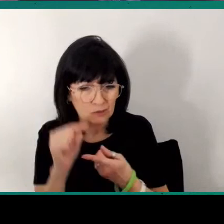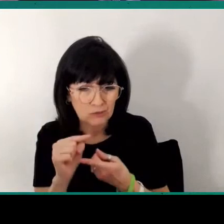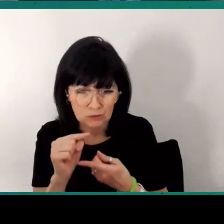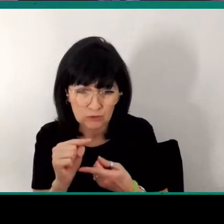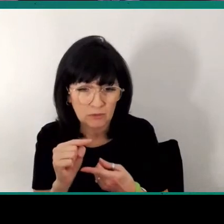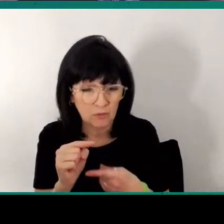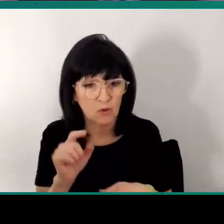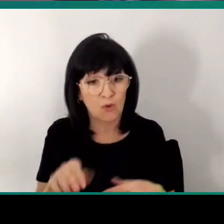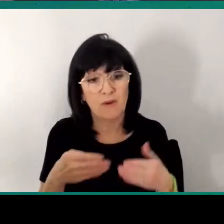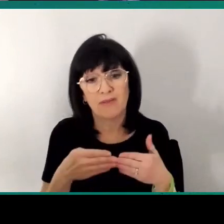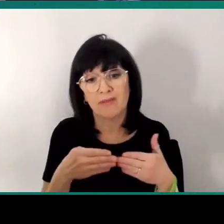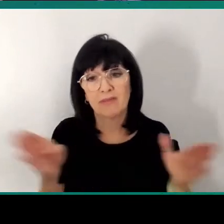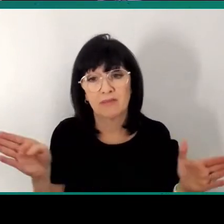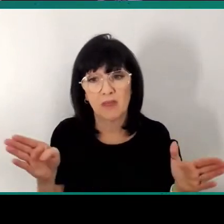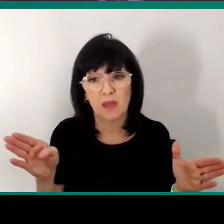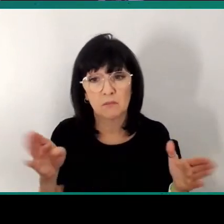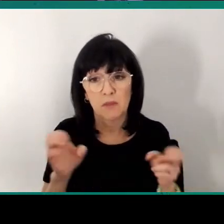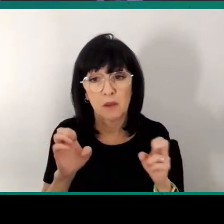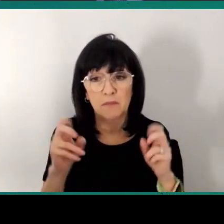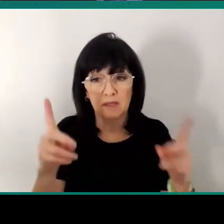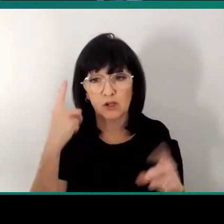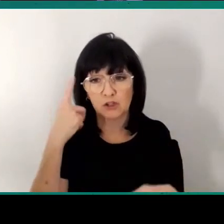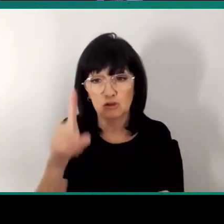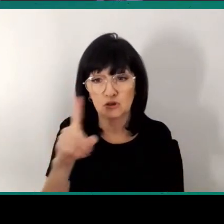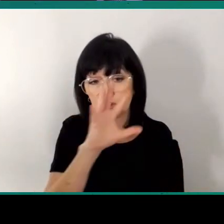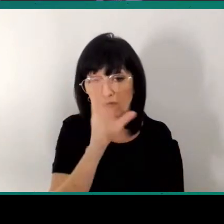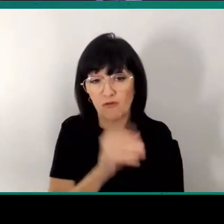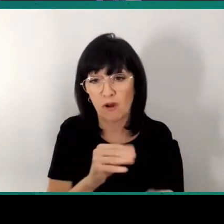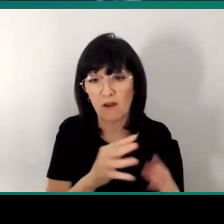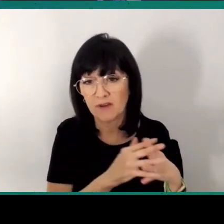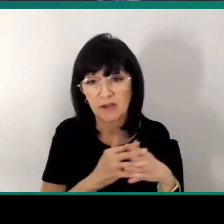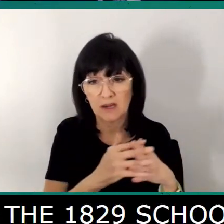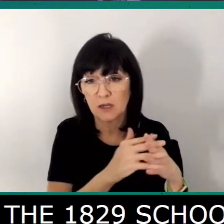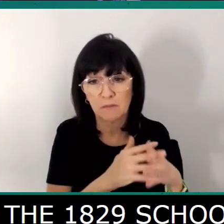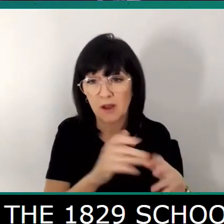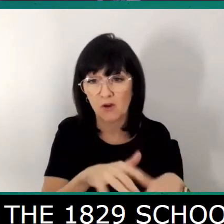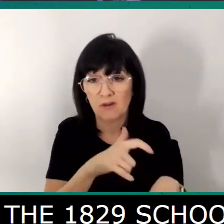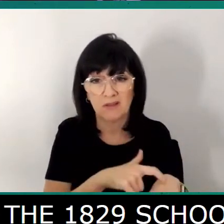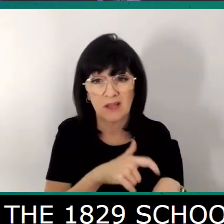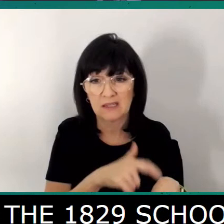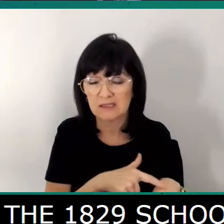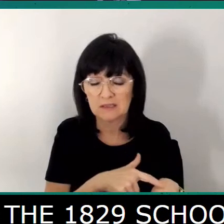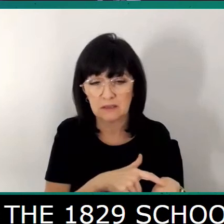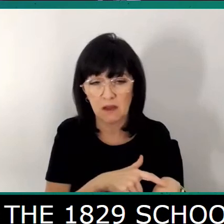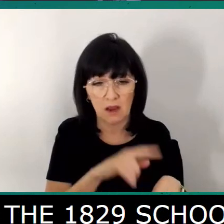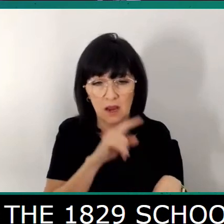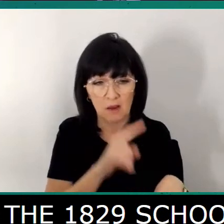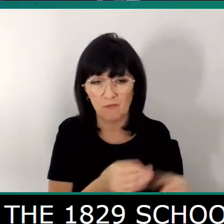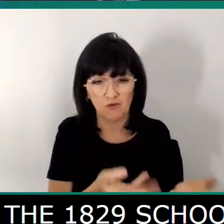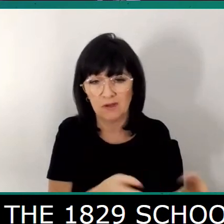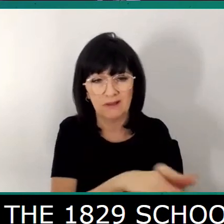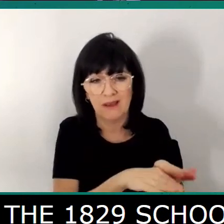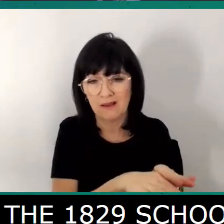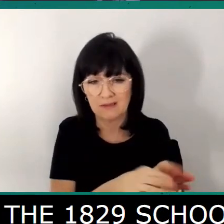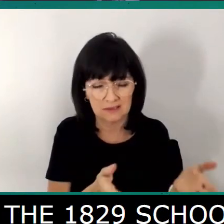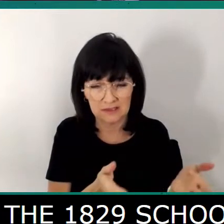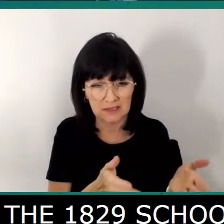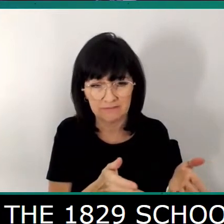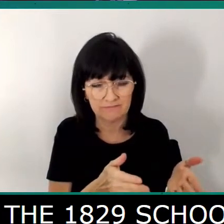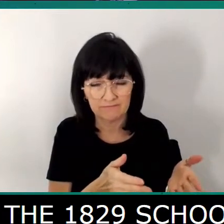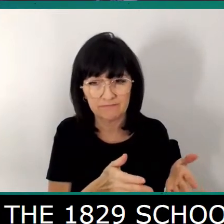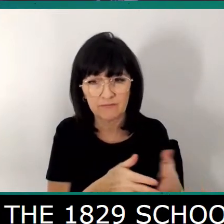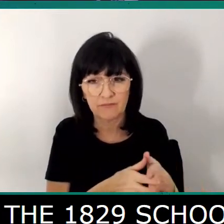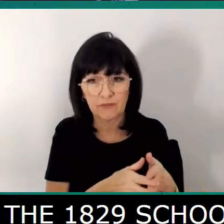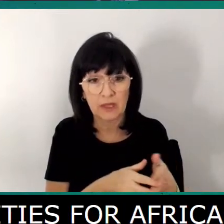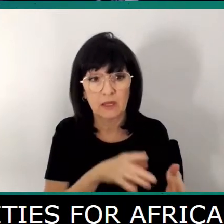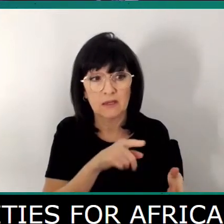public education opportunities for African Americans essentially ended. So it depended upon